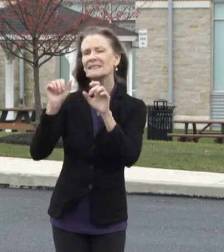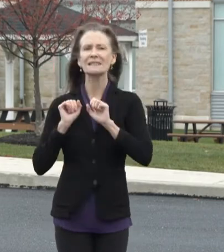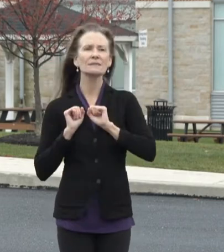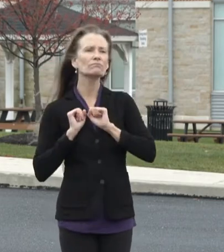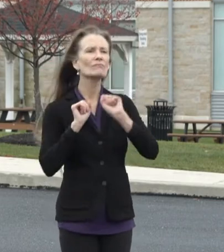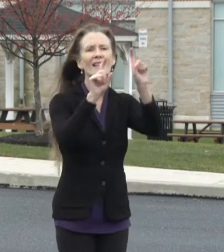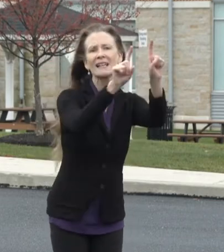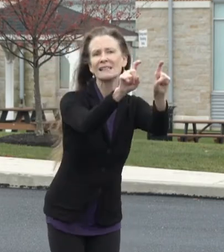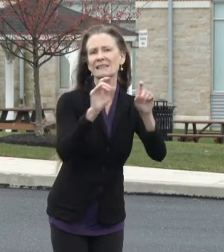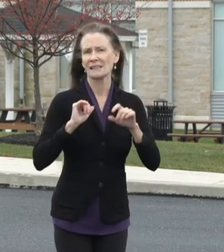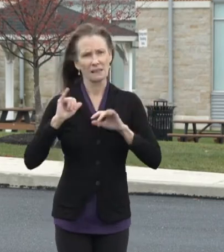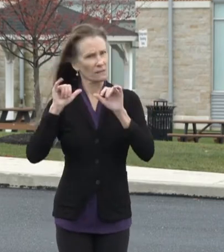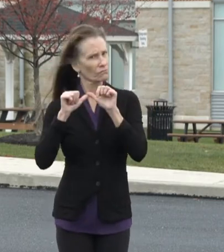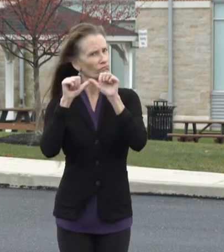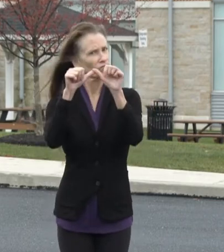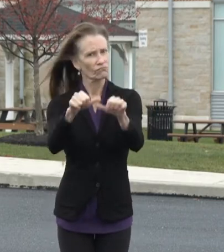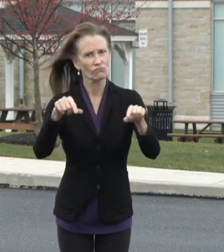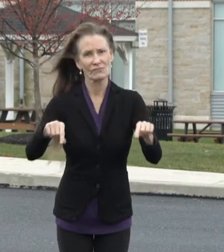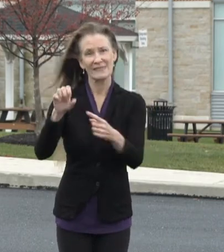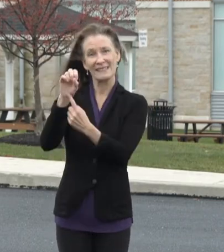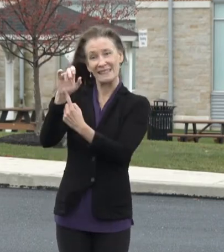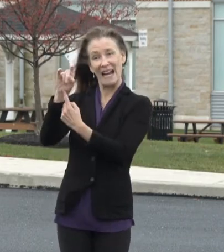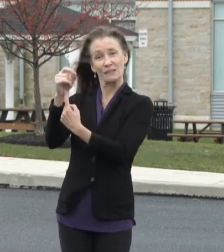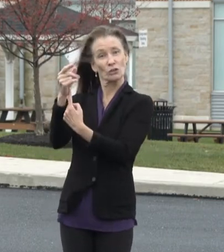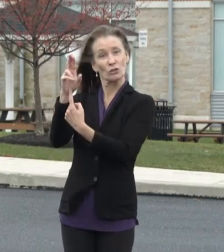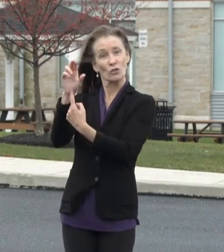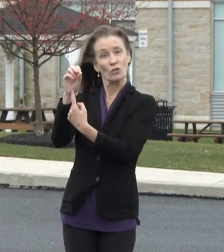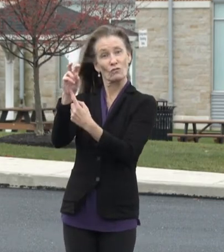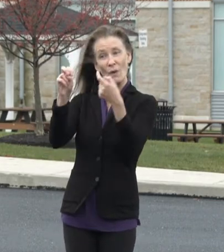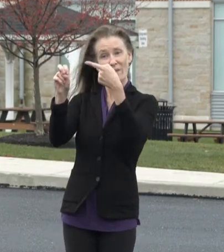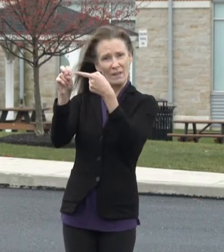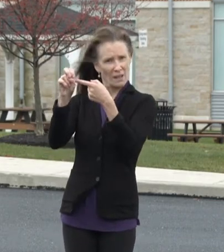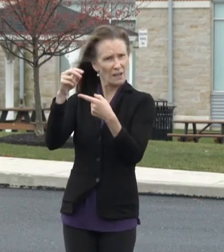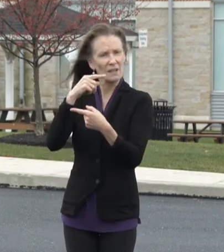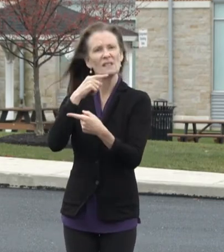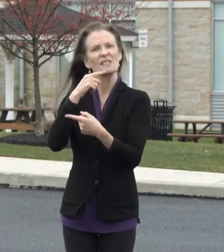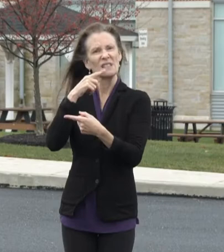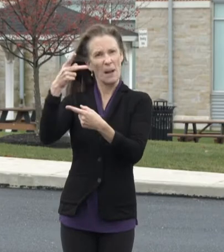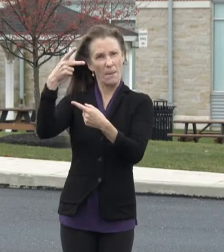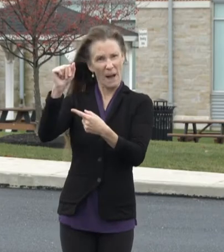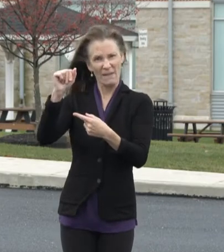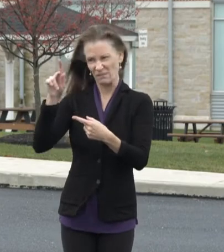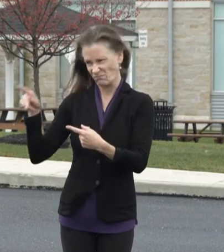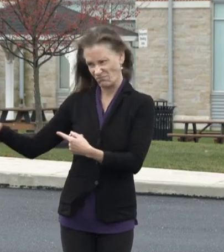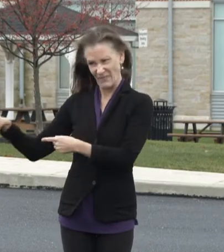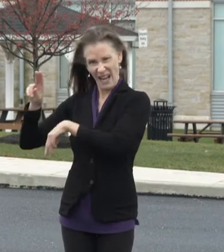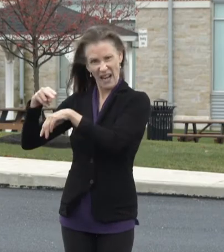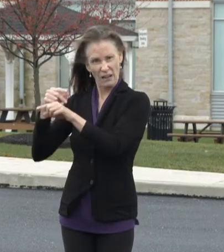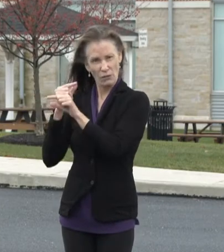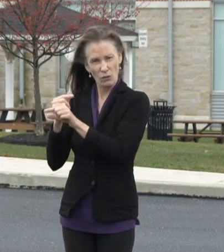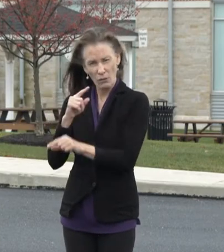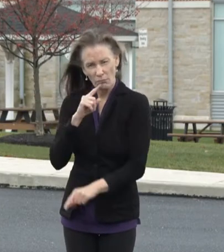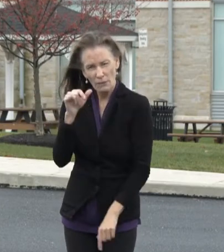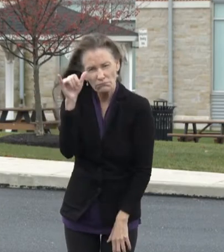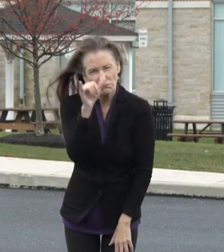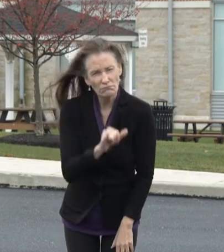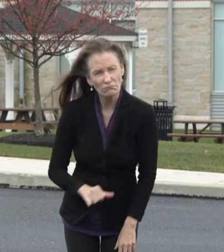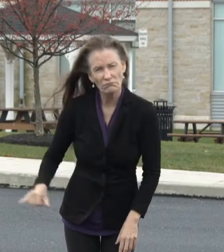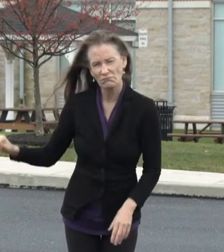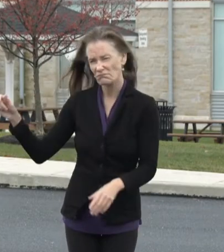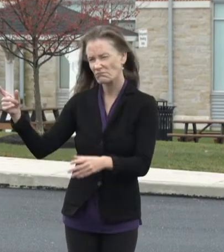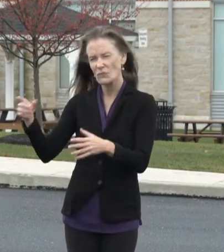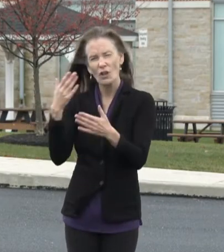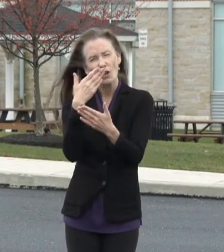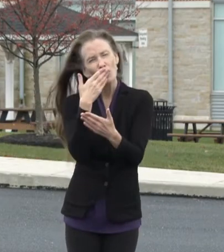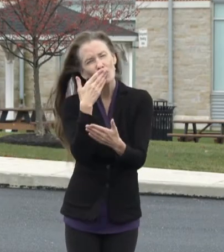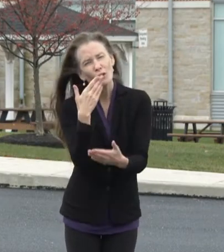every Pennsylvania National Guard member who worked with center staff during the testing effort displayed great compassion for the